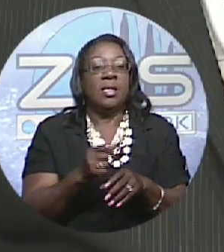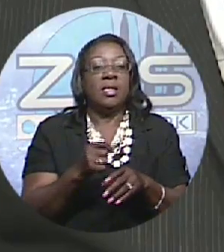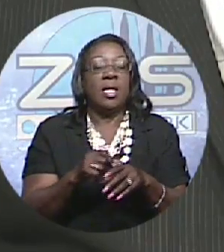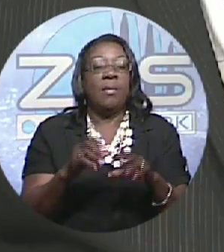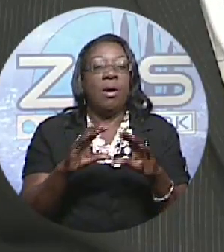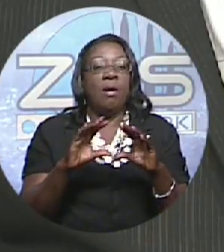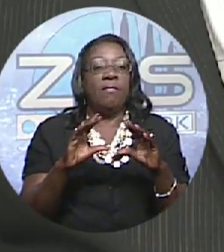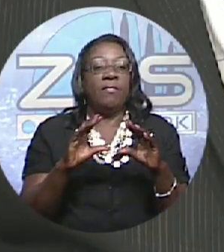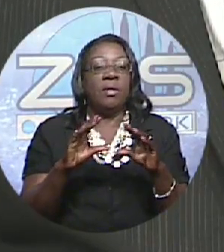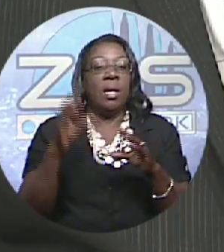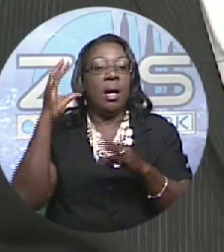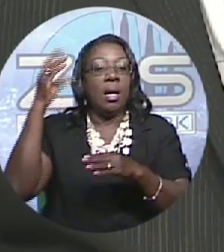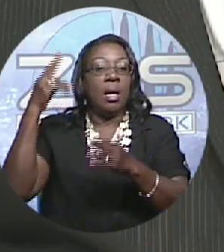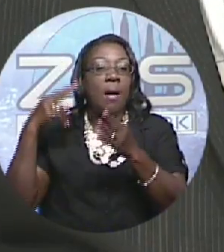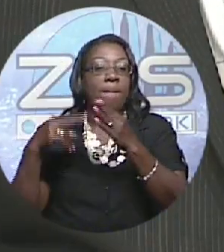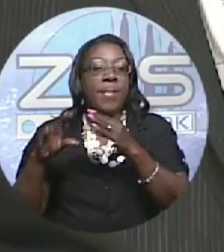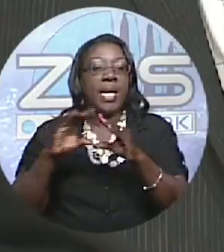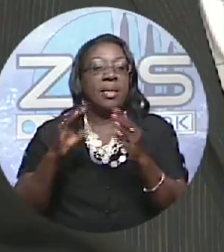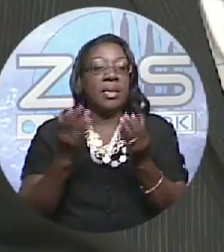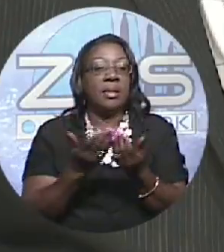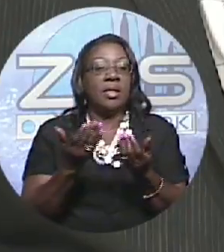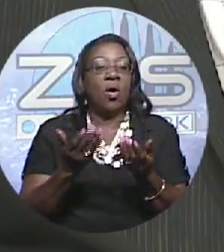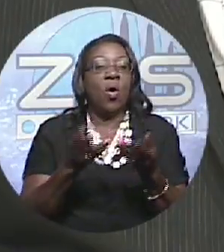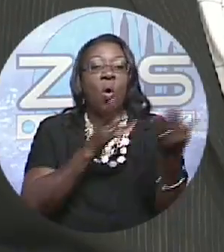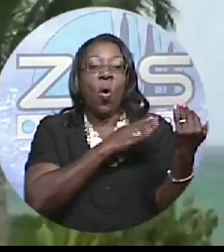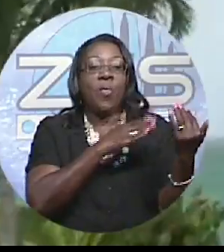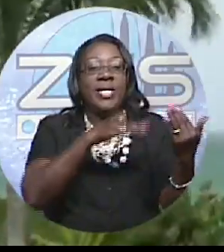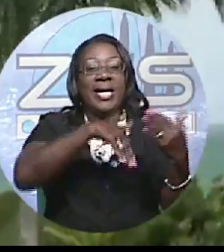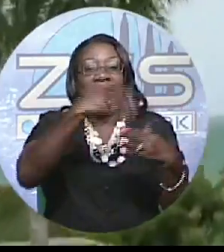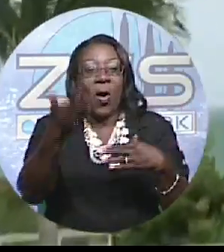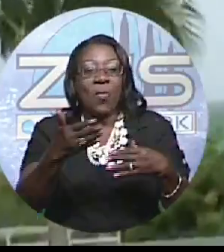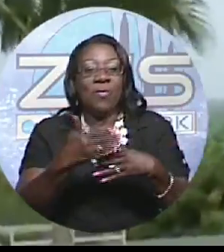hoping to get out before ERIKA even touches down.